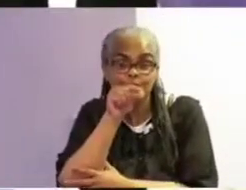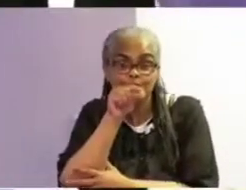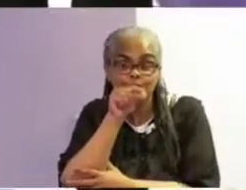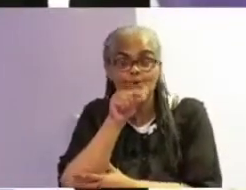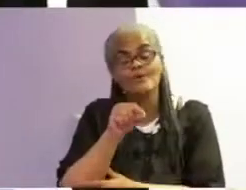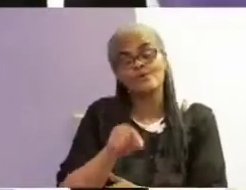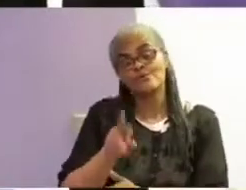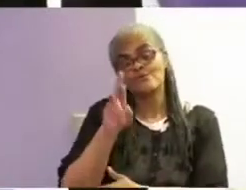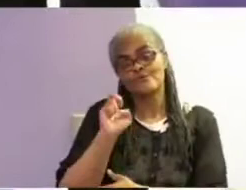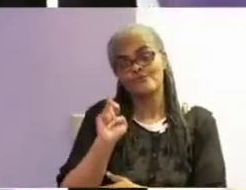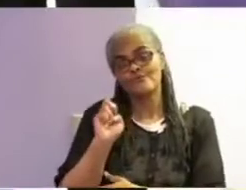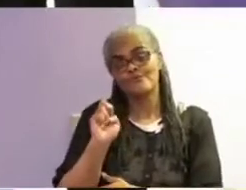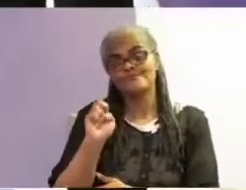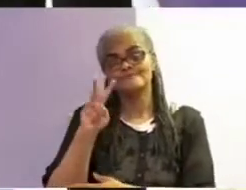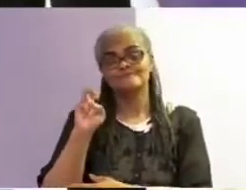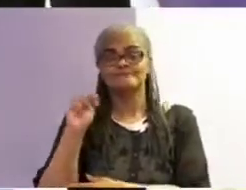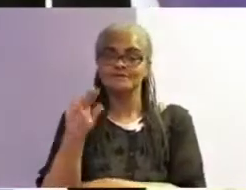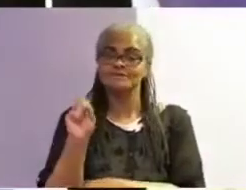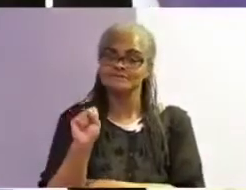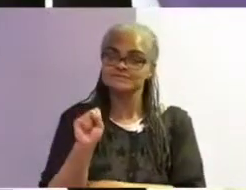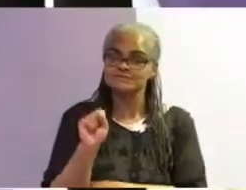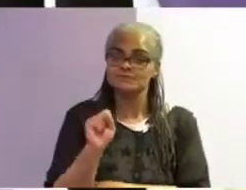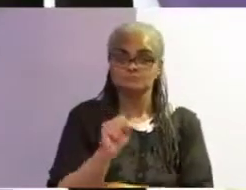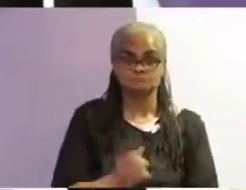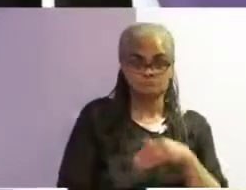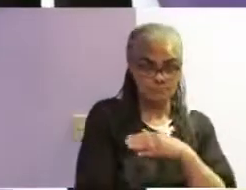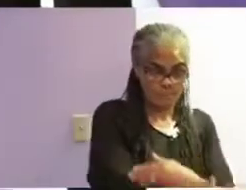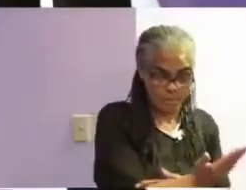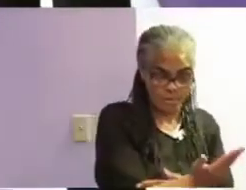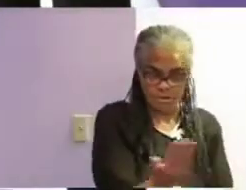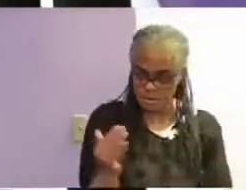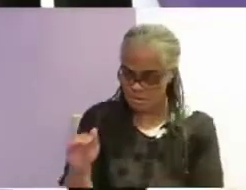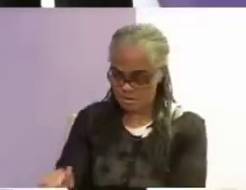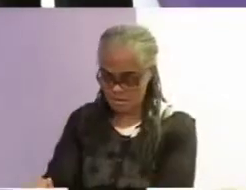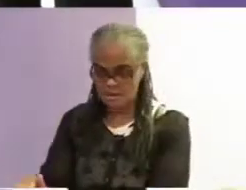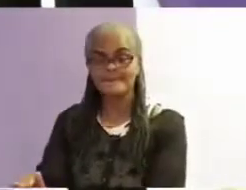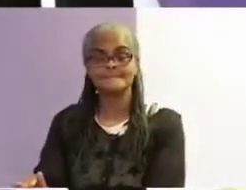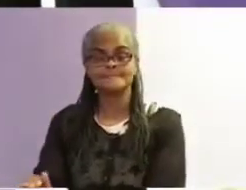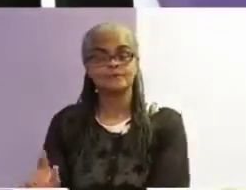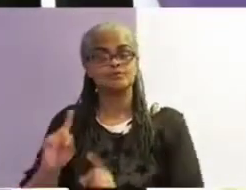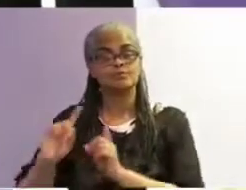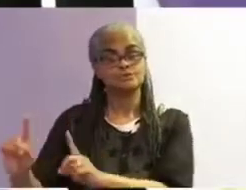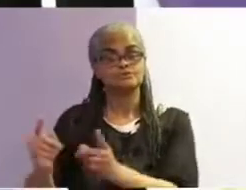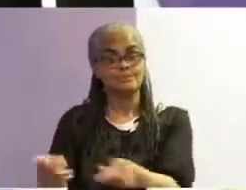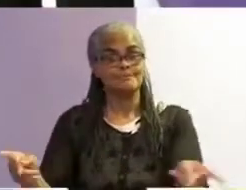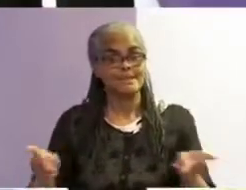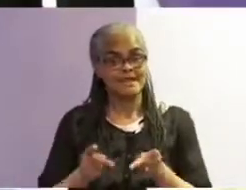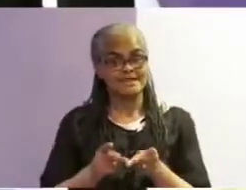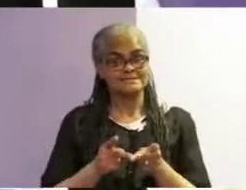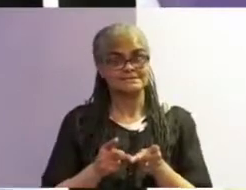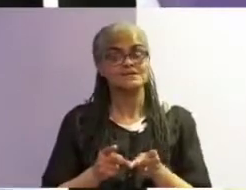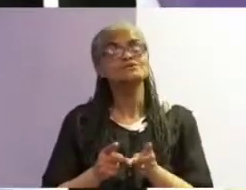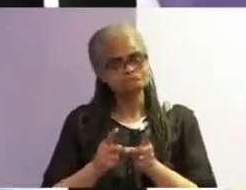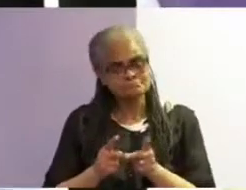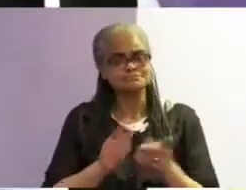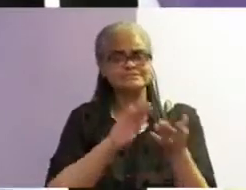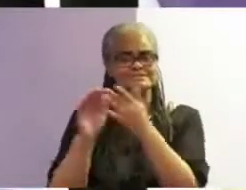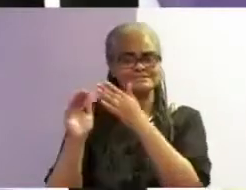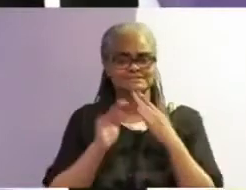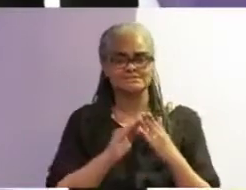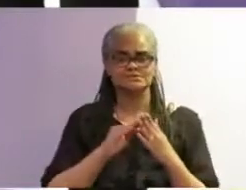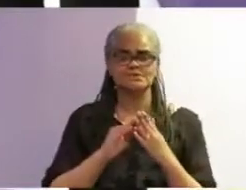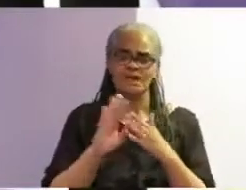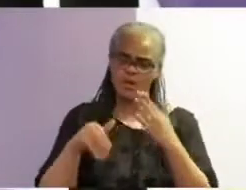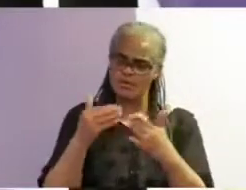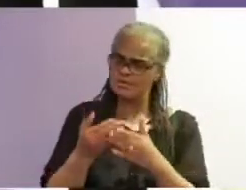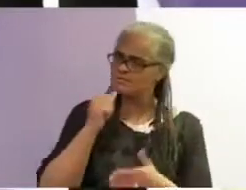evening. He went to a place called Zarephath, and he met a woman there. The Bible said that when he got to the place,